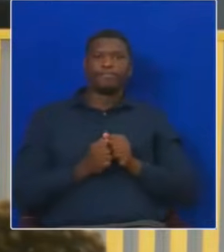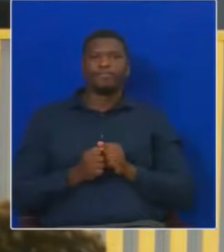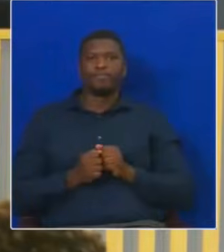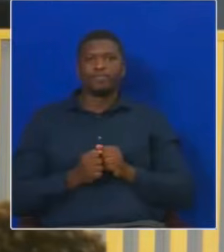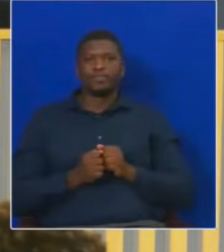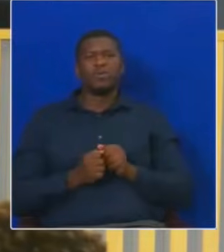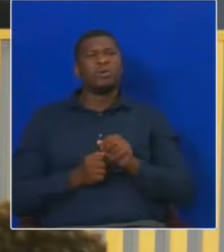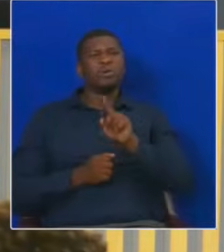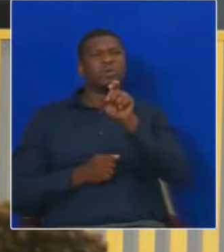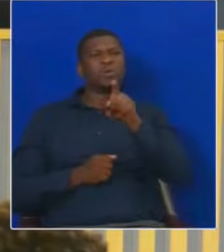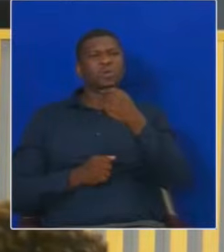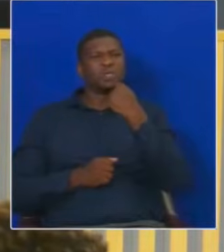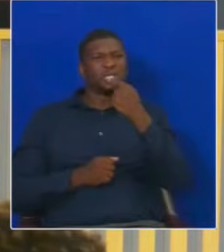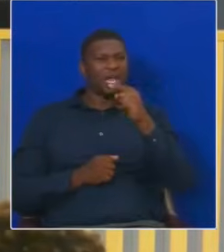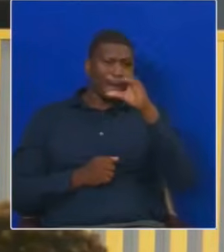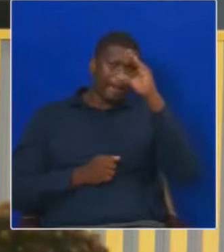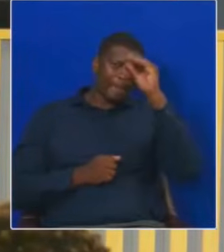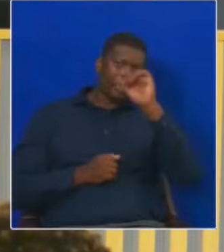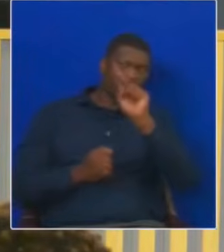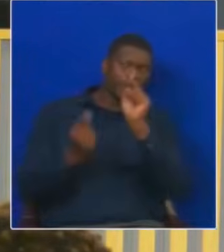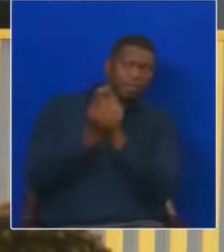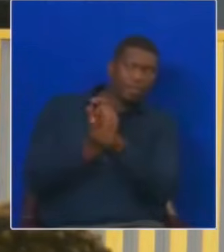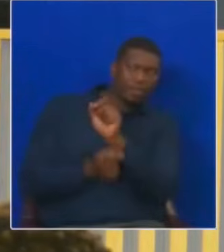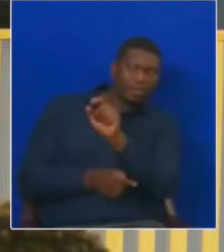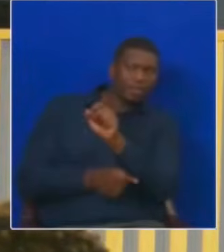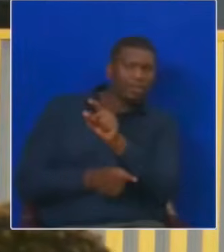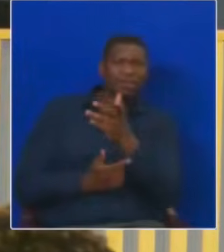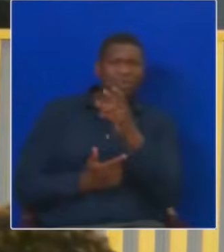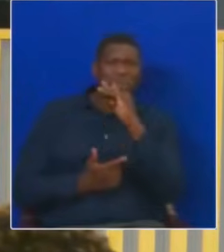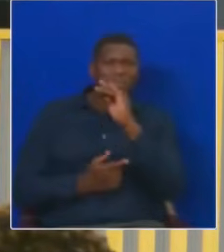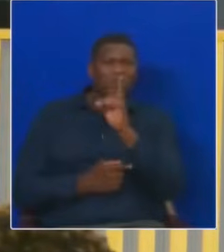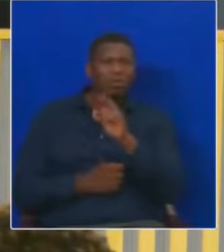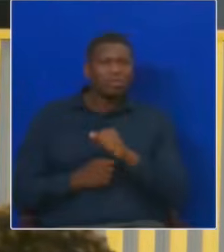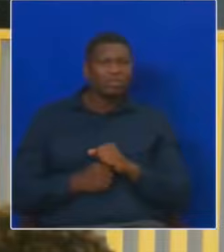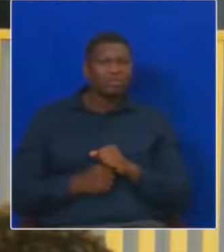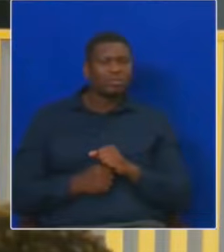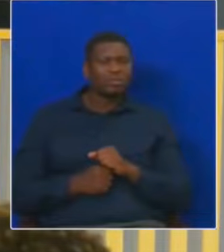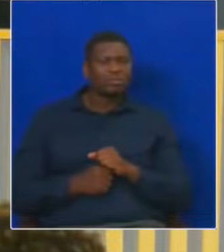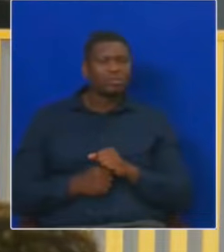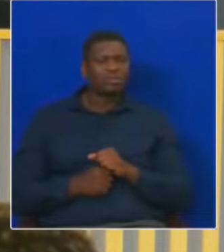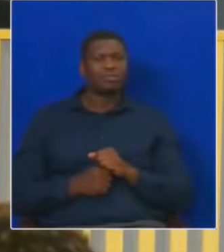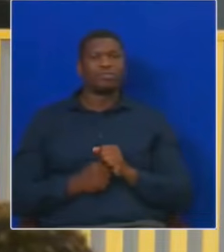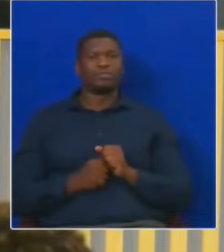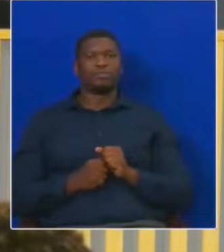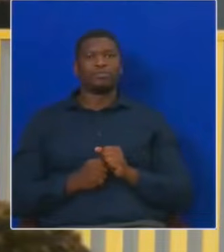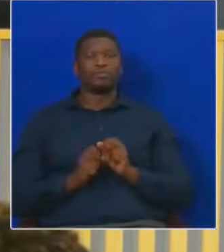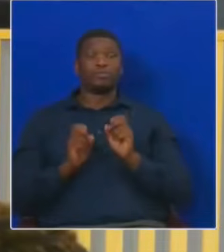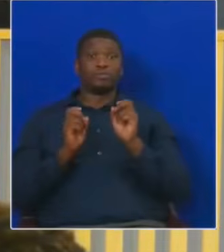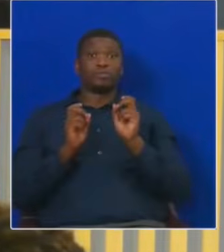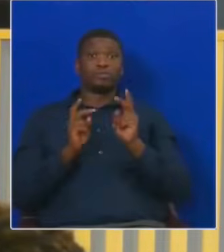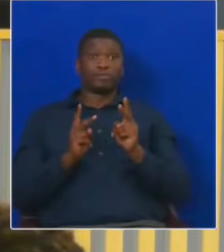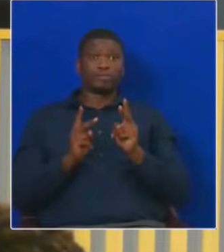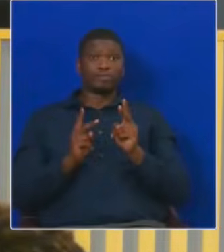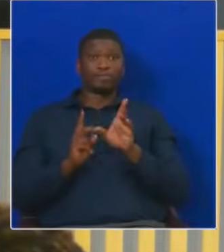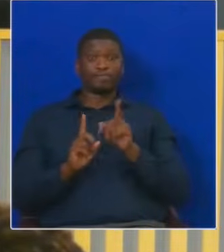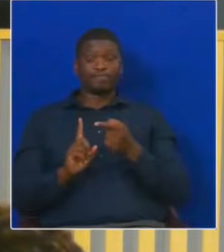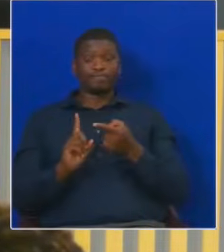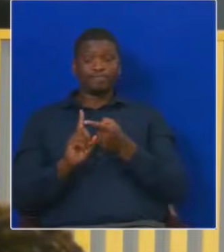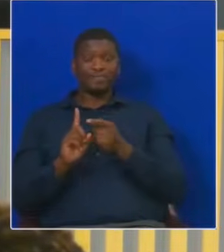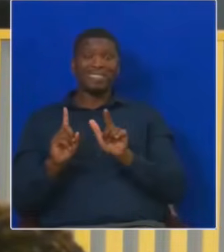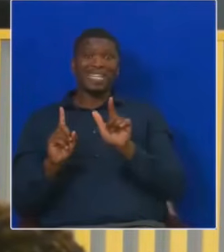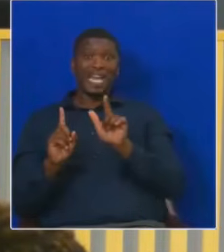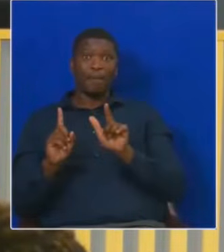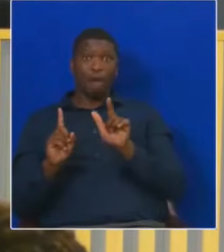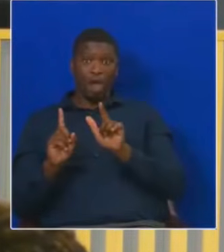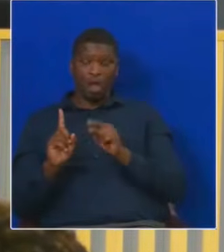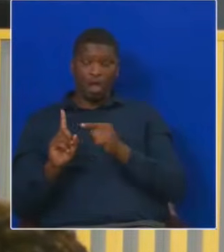intercepted Ms. Lebohang Molefe? Okay, Lebohang Molefe was